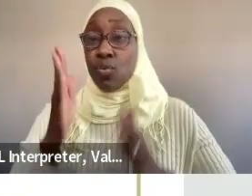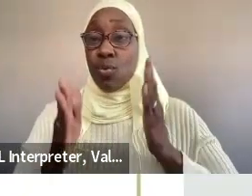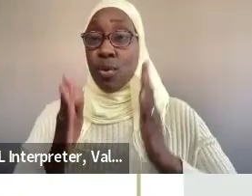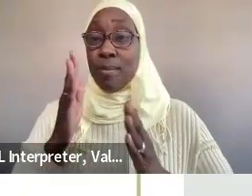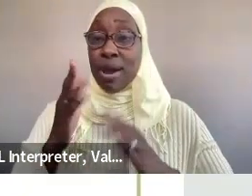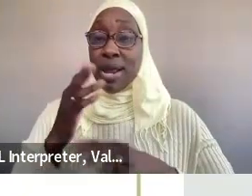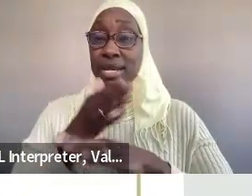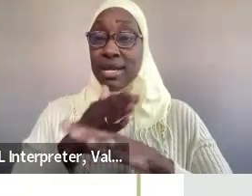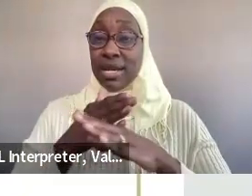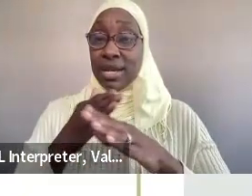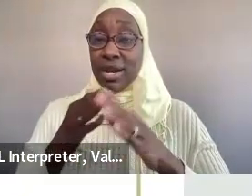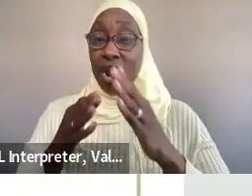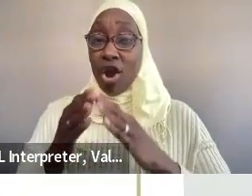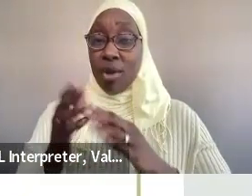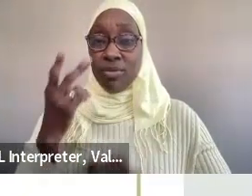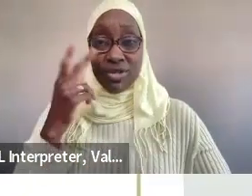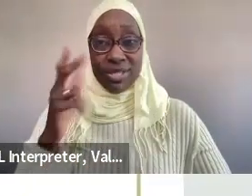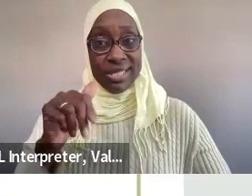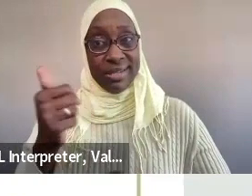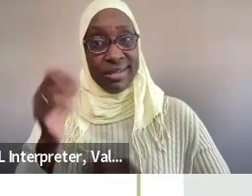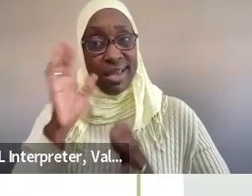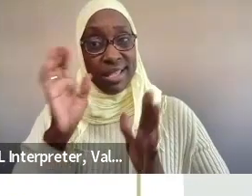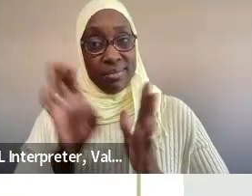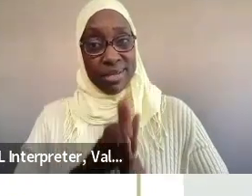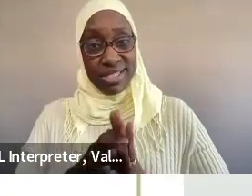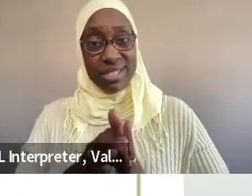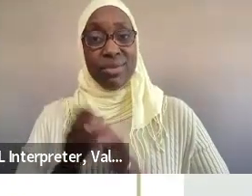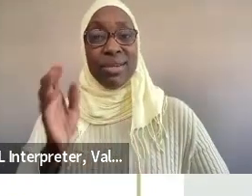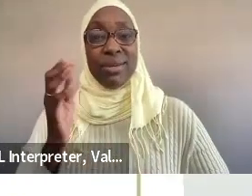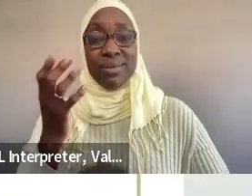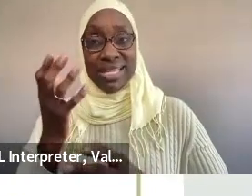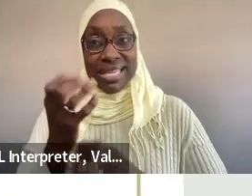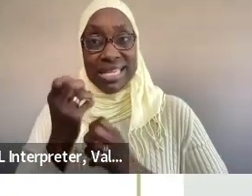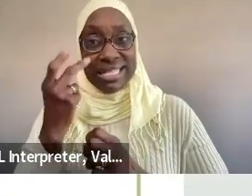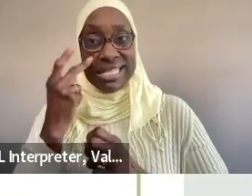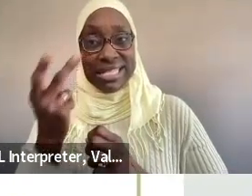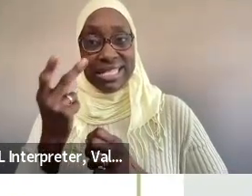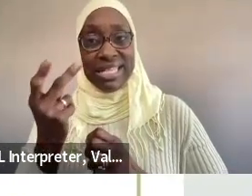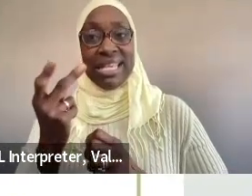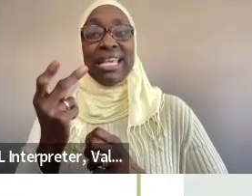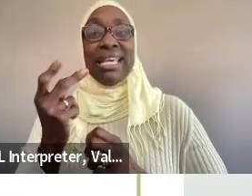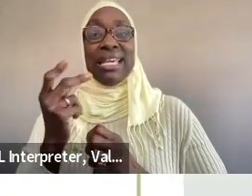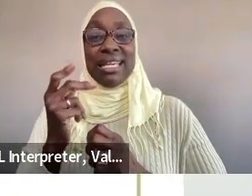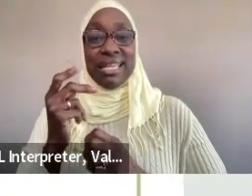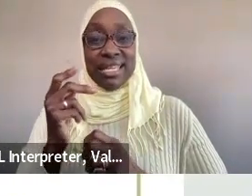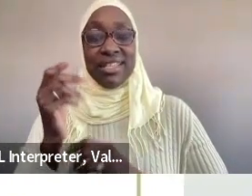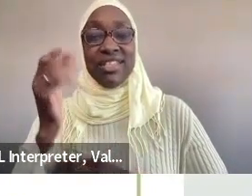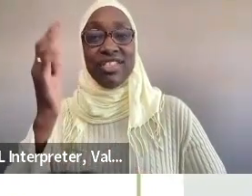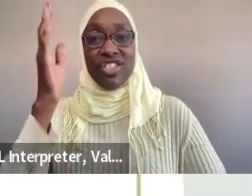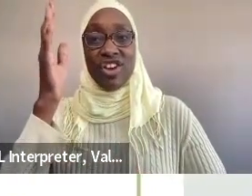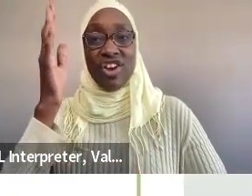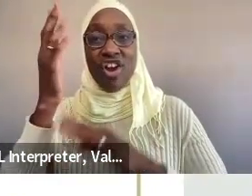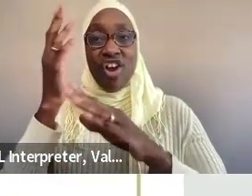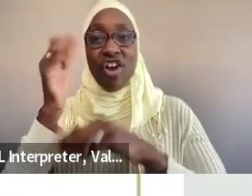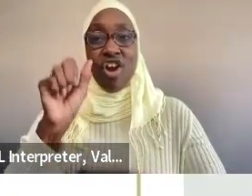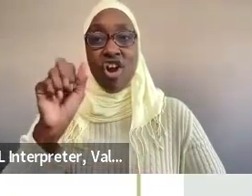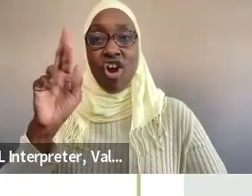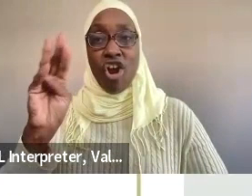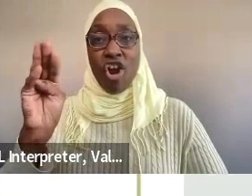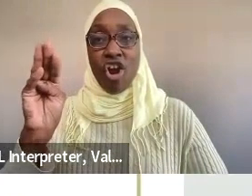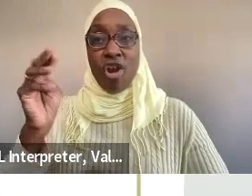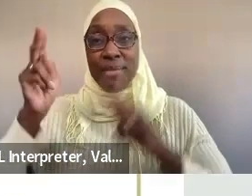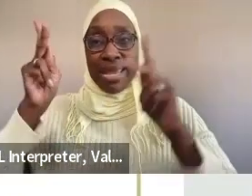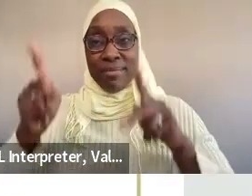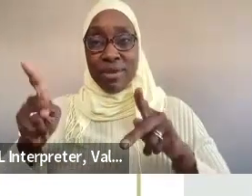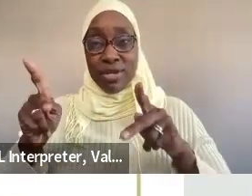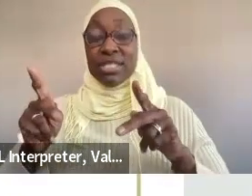seeing in another picture where we are getting to see the robotic arm in person. So she came in and spoke about how she built it and